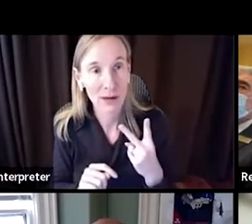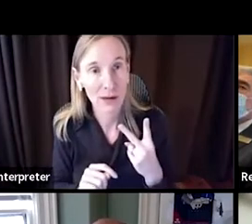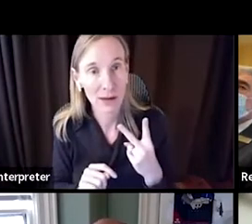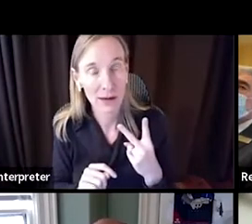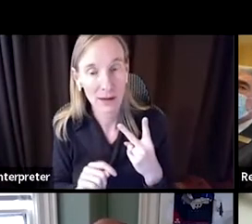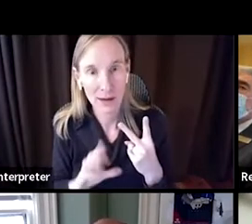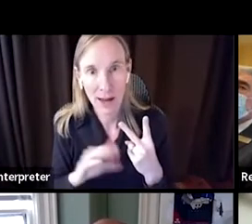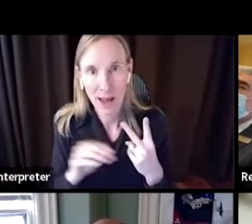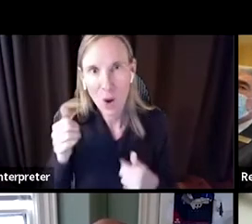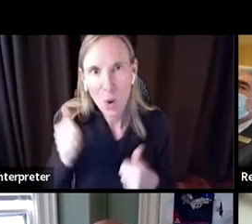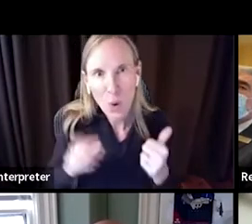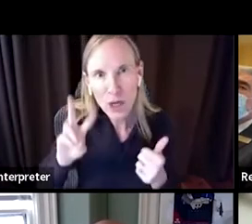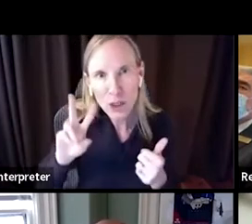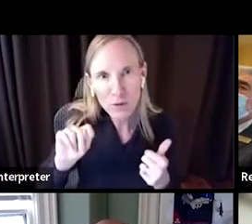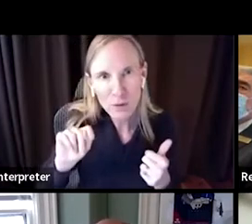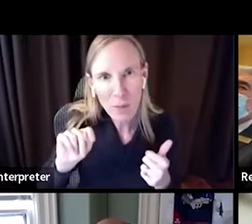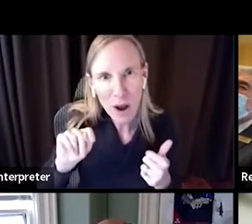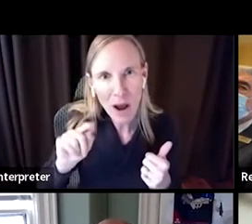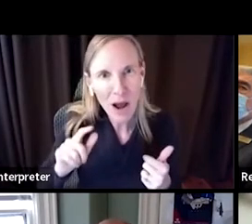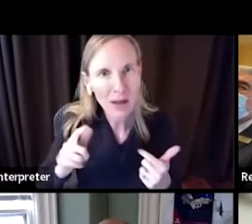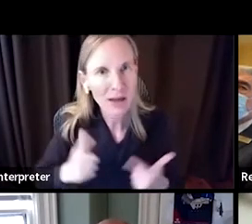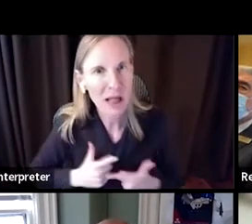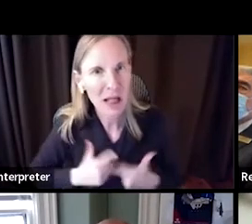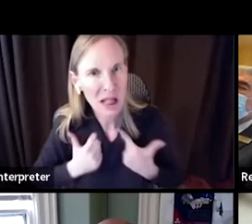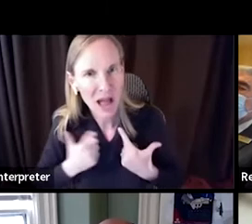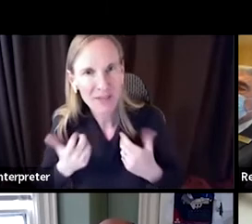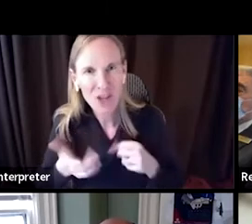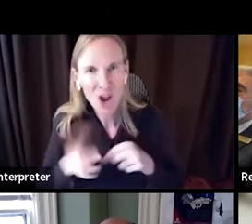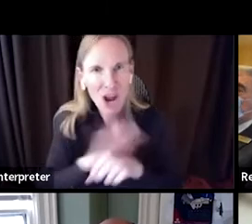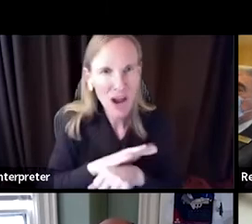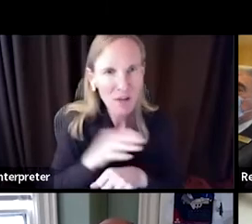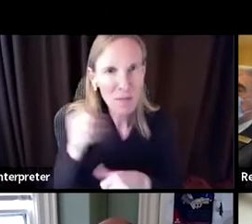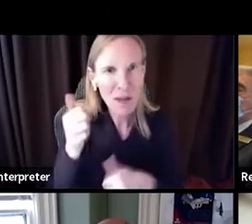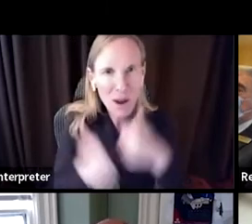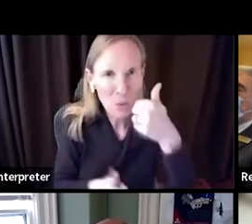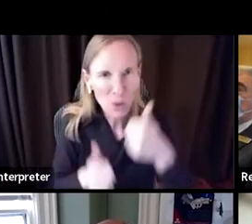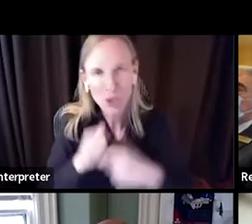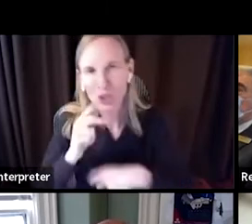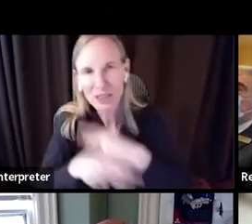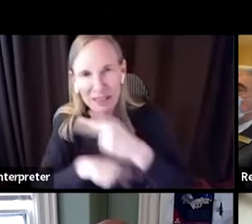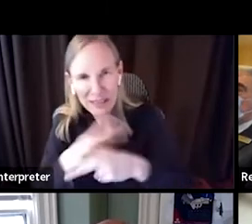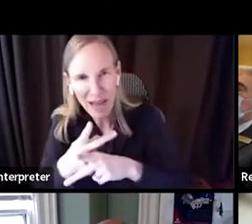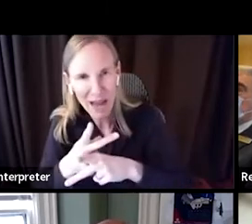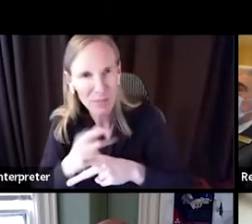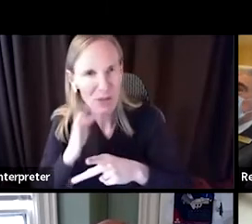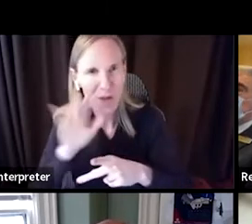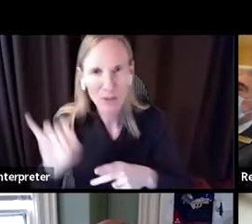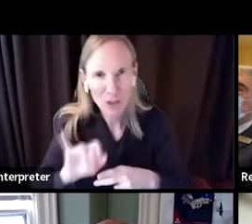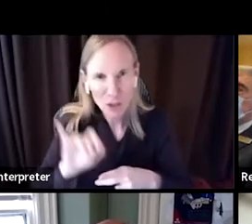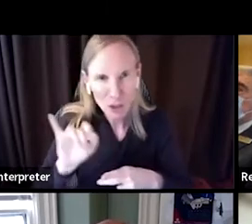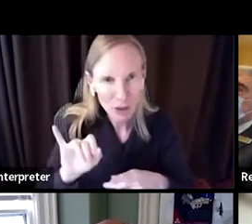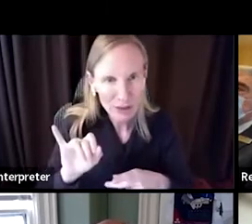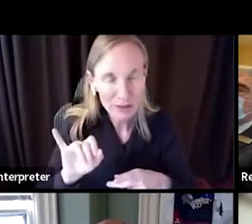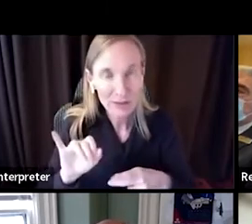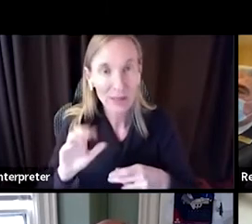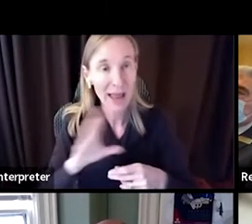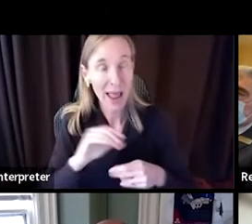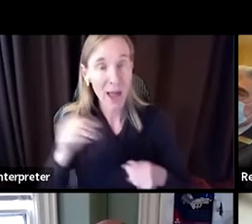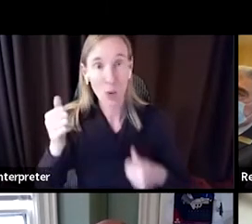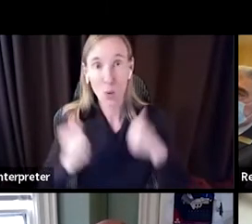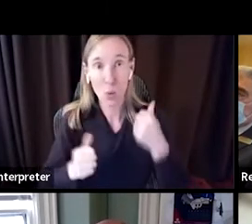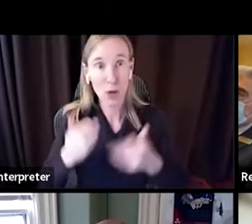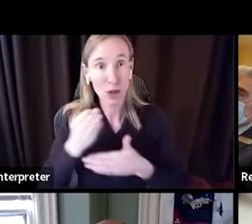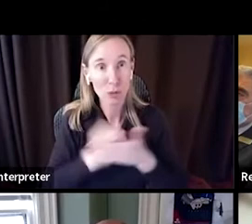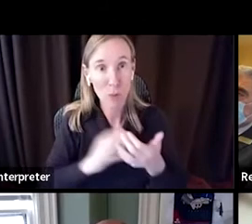and which Vermont lives are covered by which types of insurance coverage and which parts of insurance coverage we have